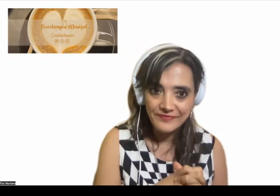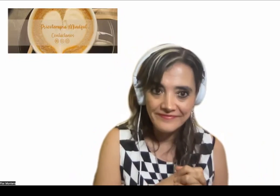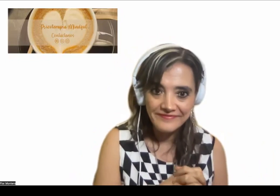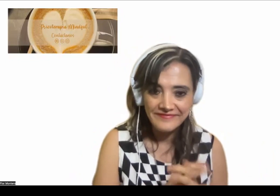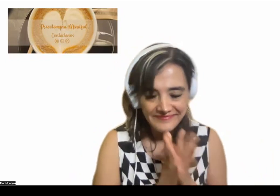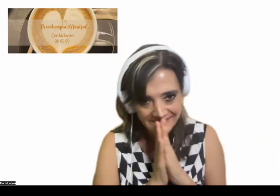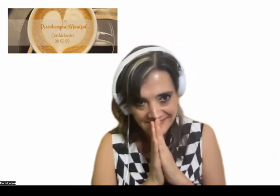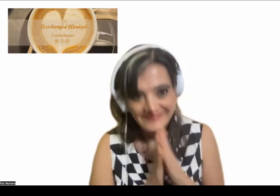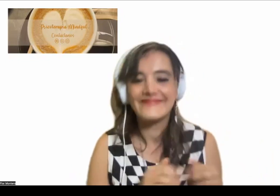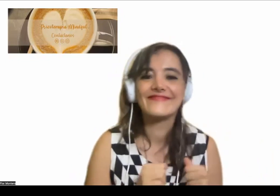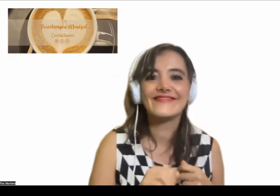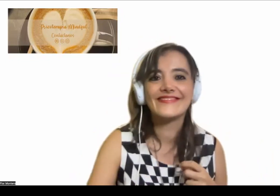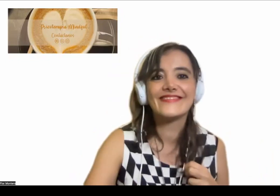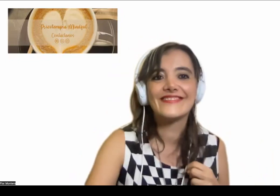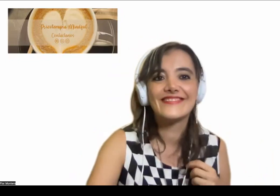any.